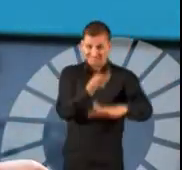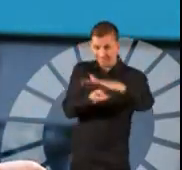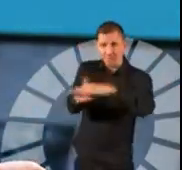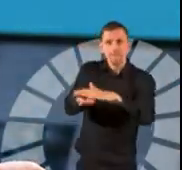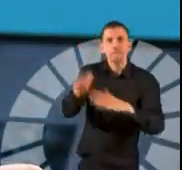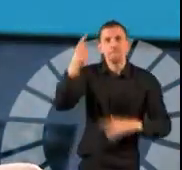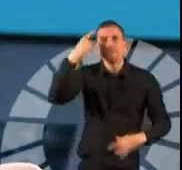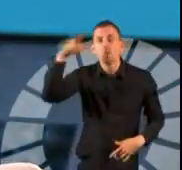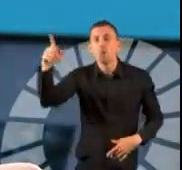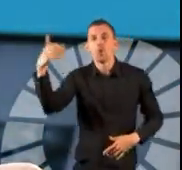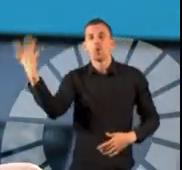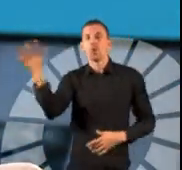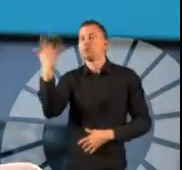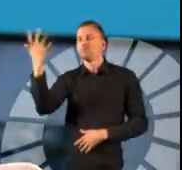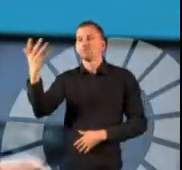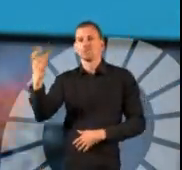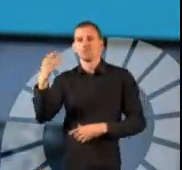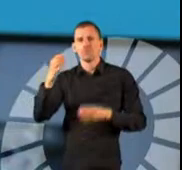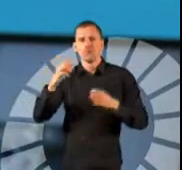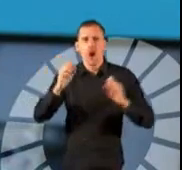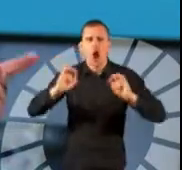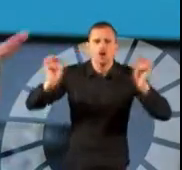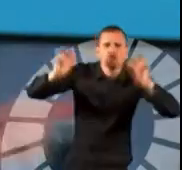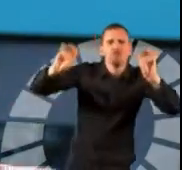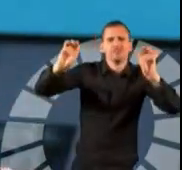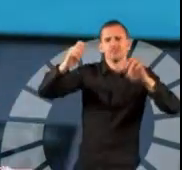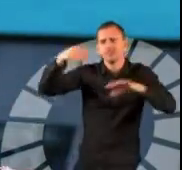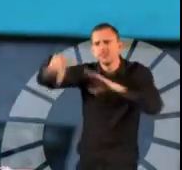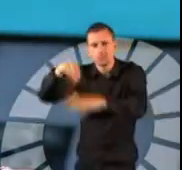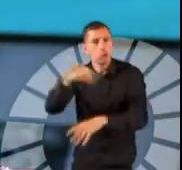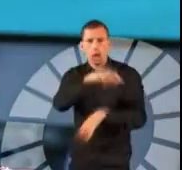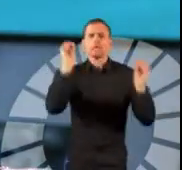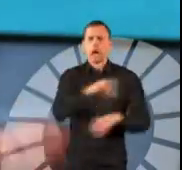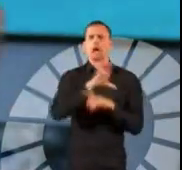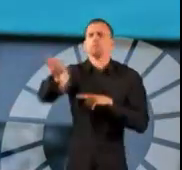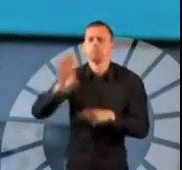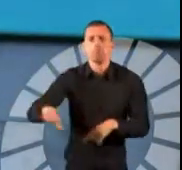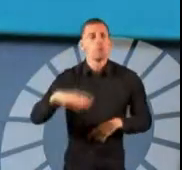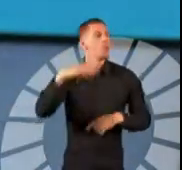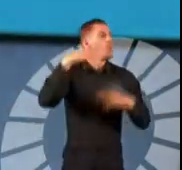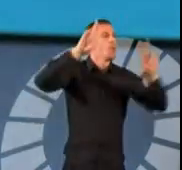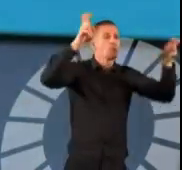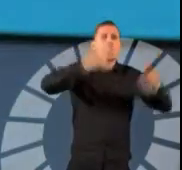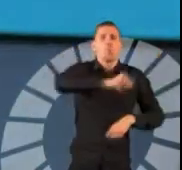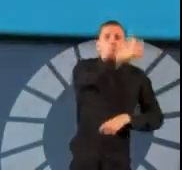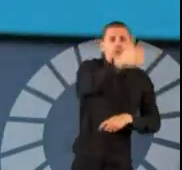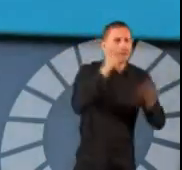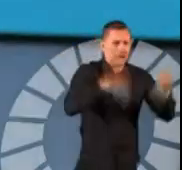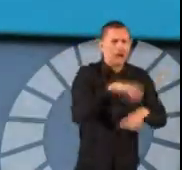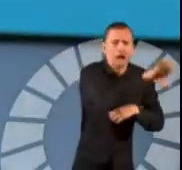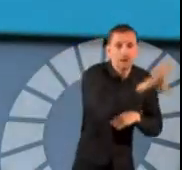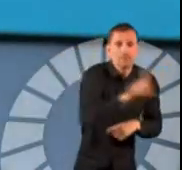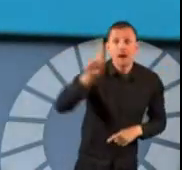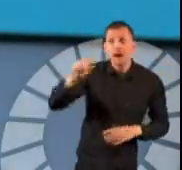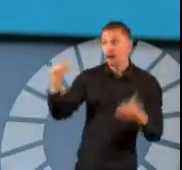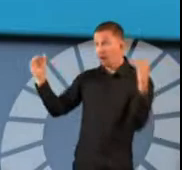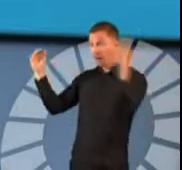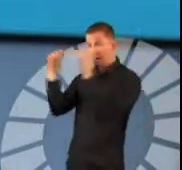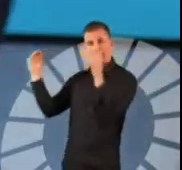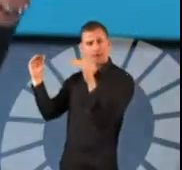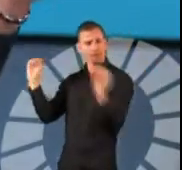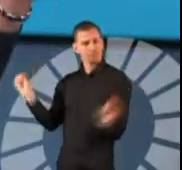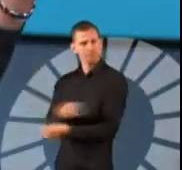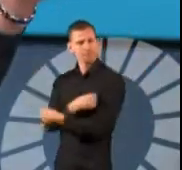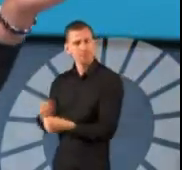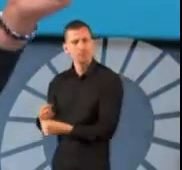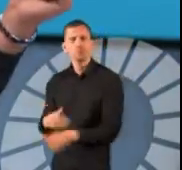terrorist attacks in the Sahel region, countries go to fund militarization but do not fund with the same urgency